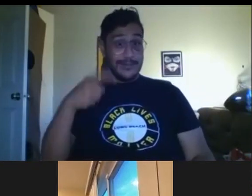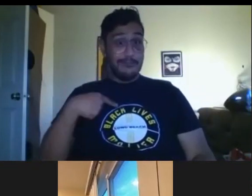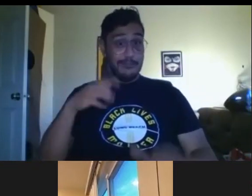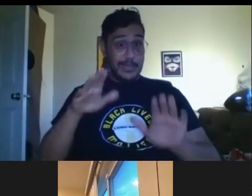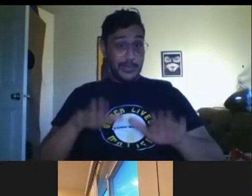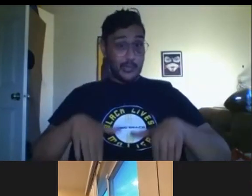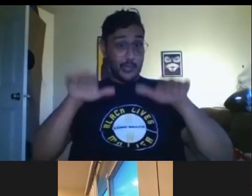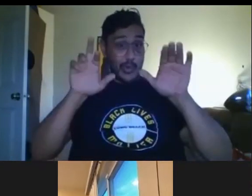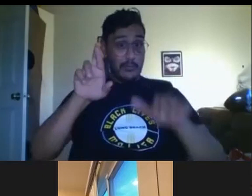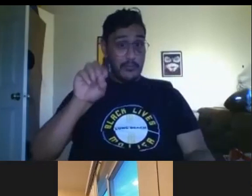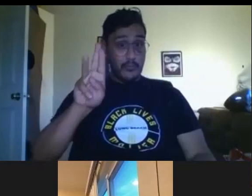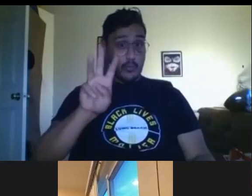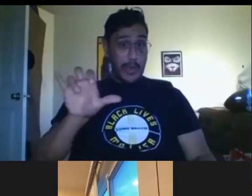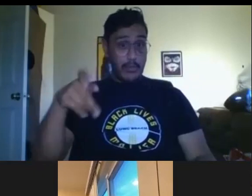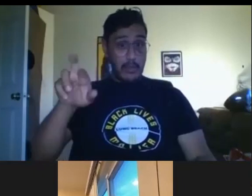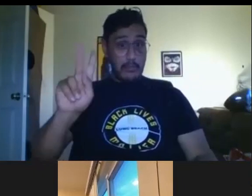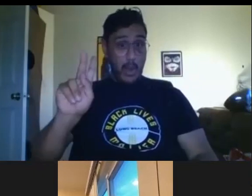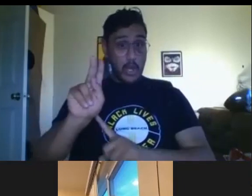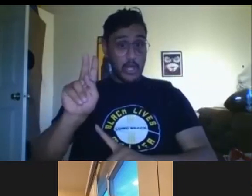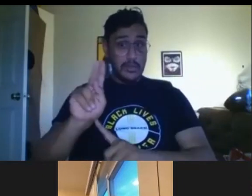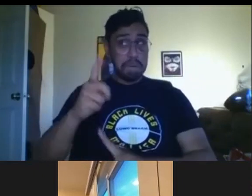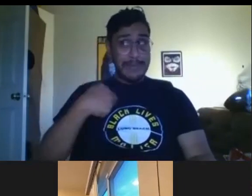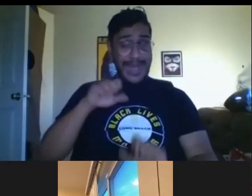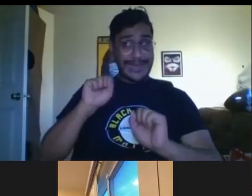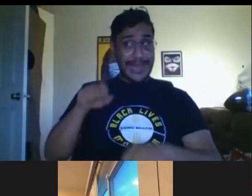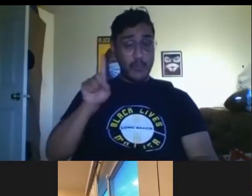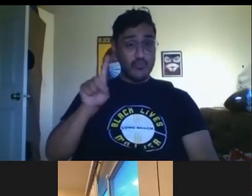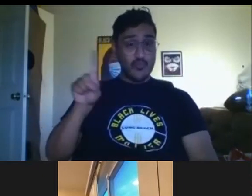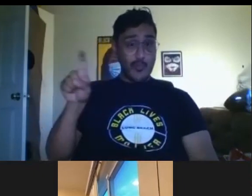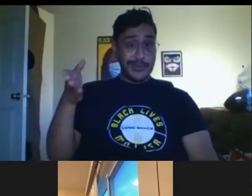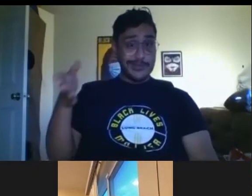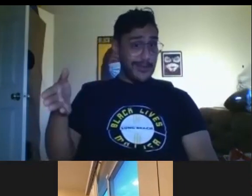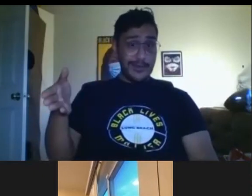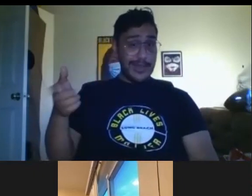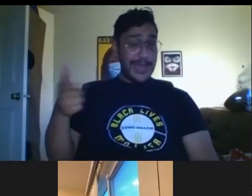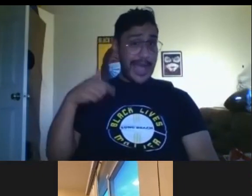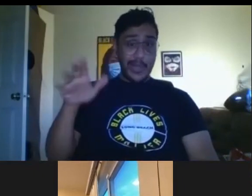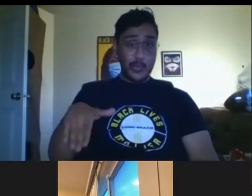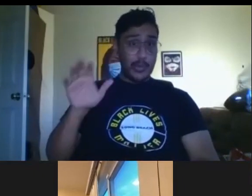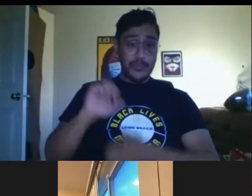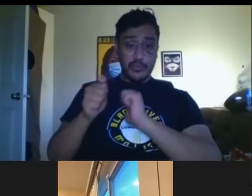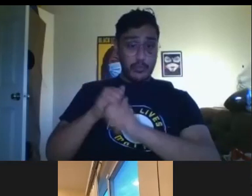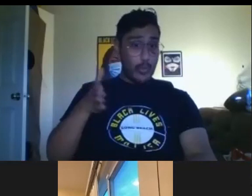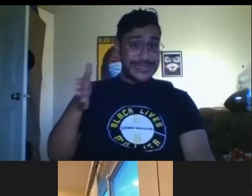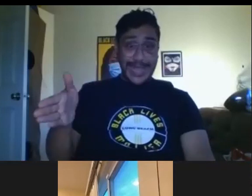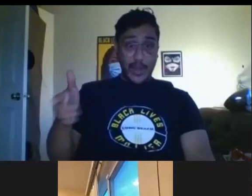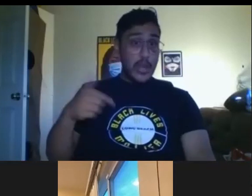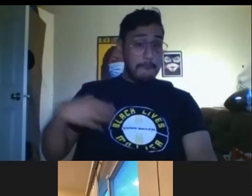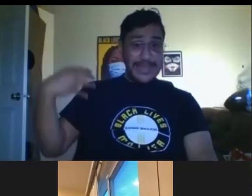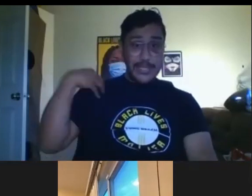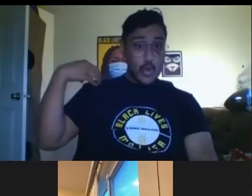right now. I live right around the corner from Raleigh Park. I grew up playing sports there. I coached there for 16